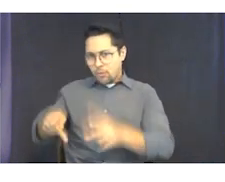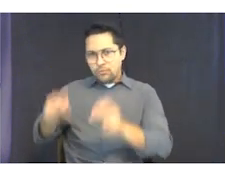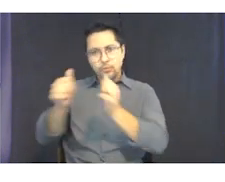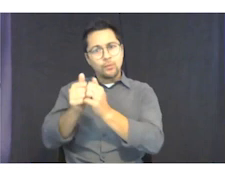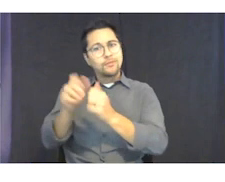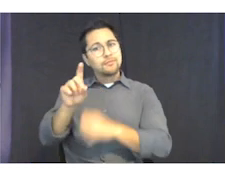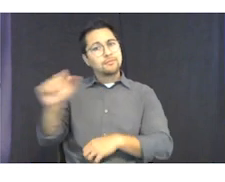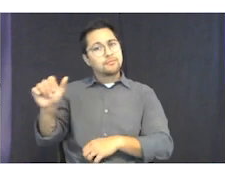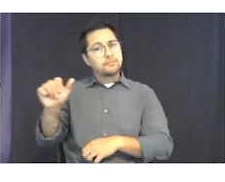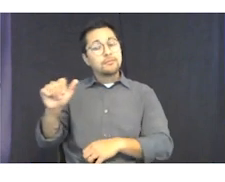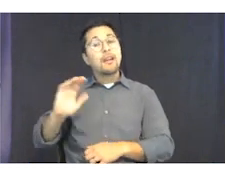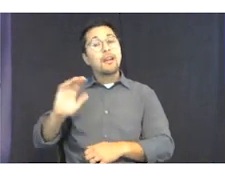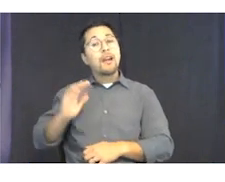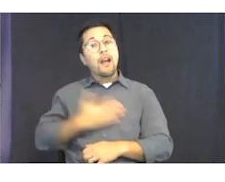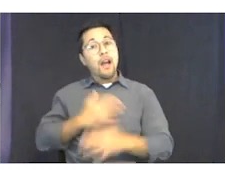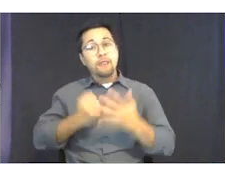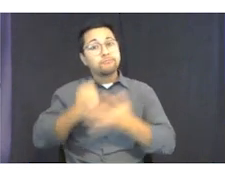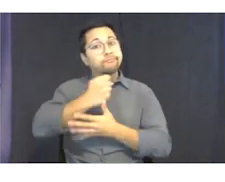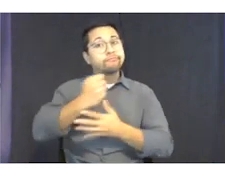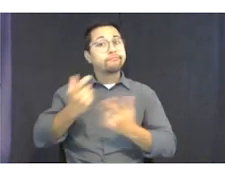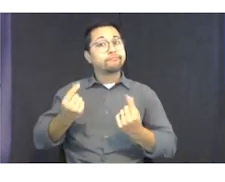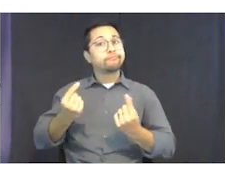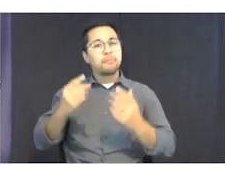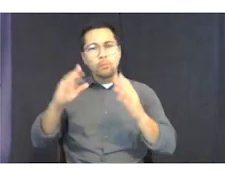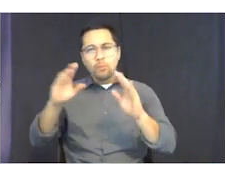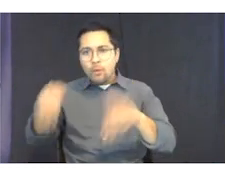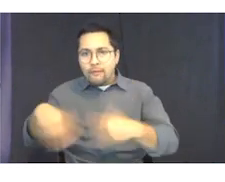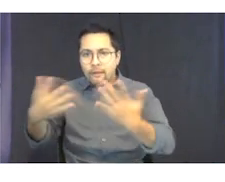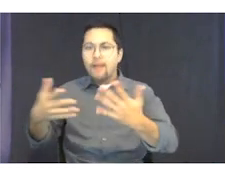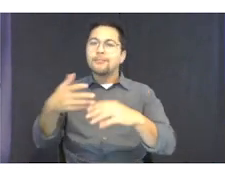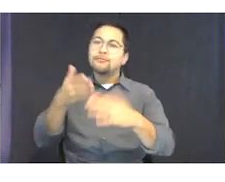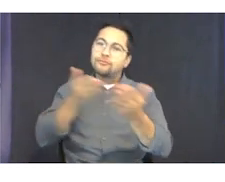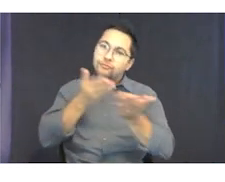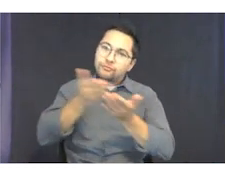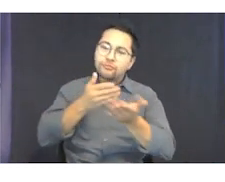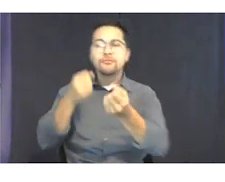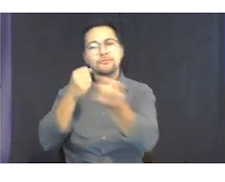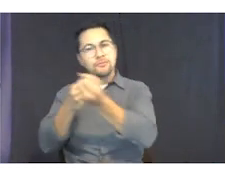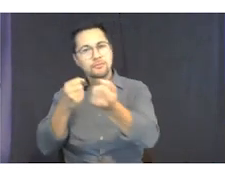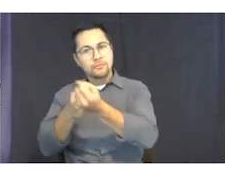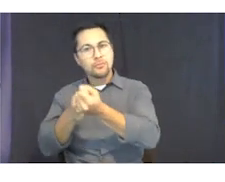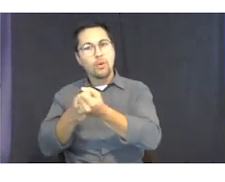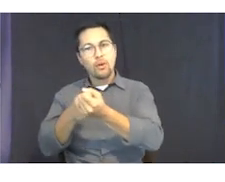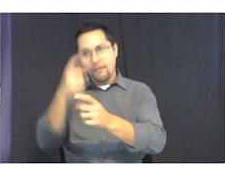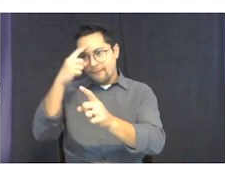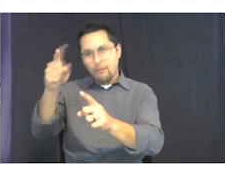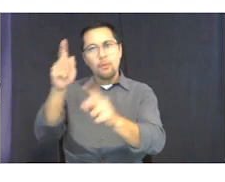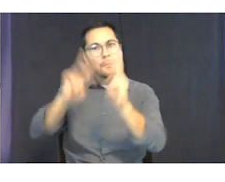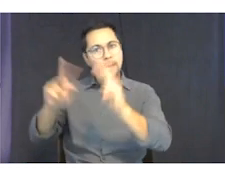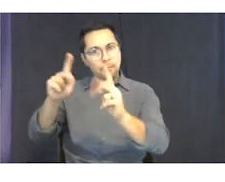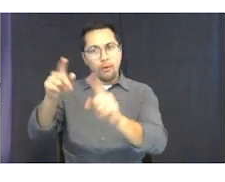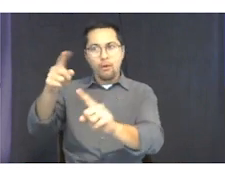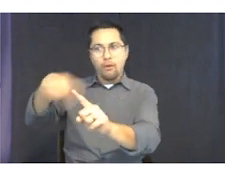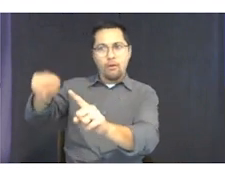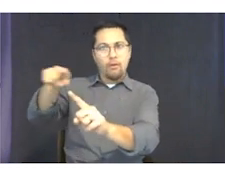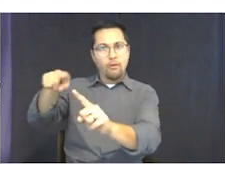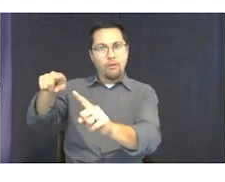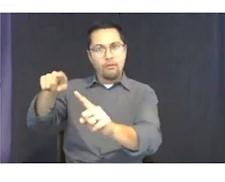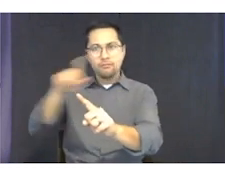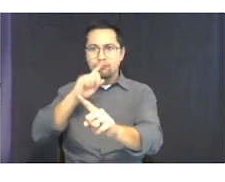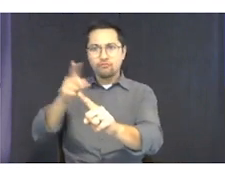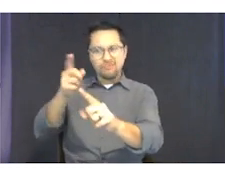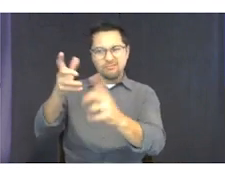to focus on providing those services and supports for which a person is eligible to receive. We